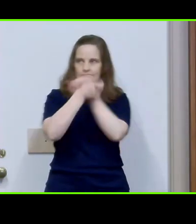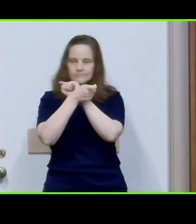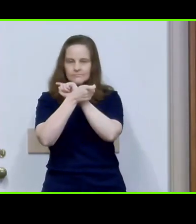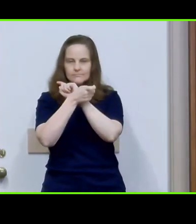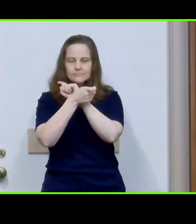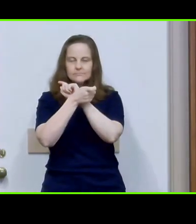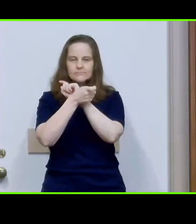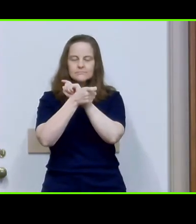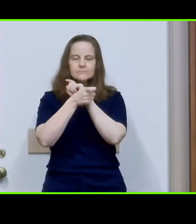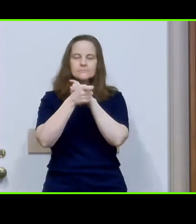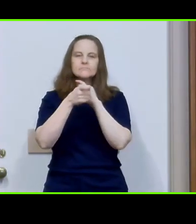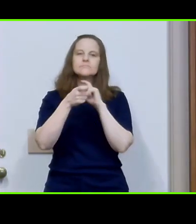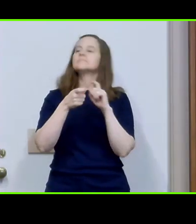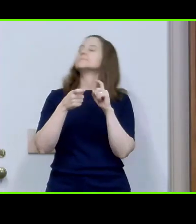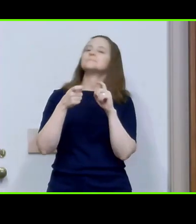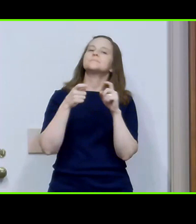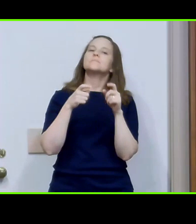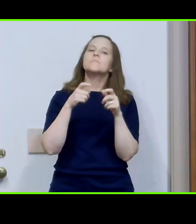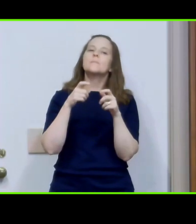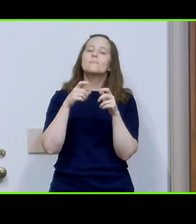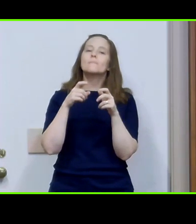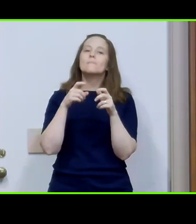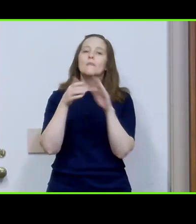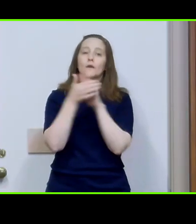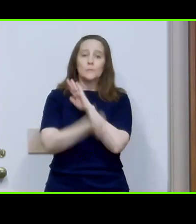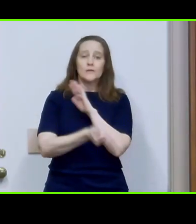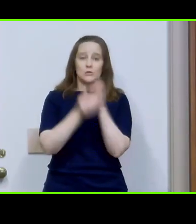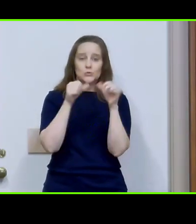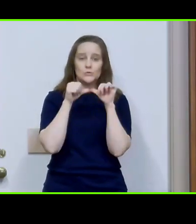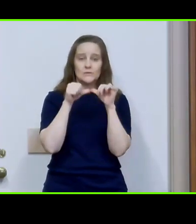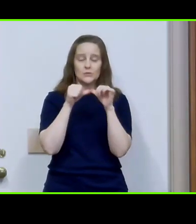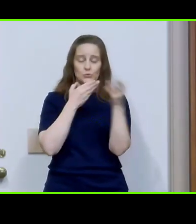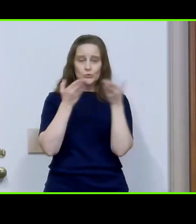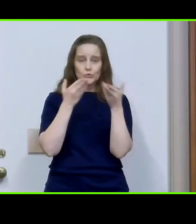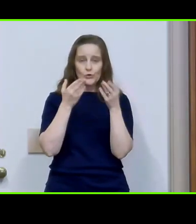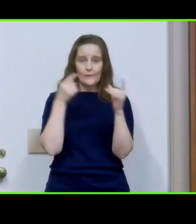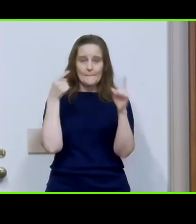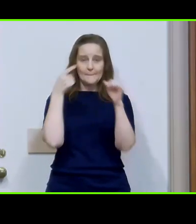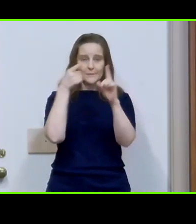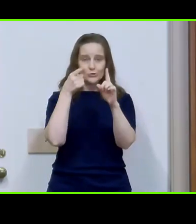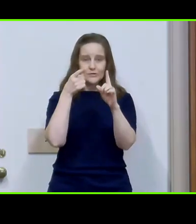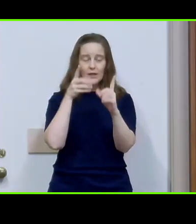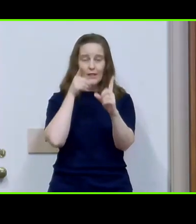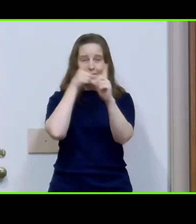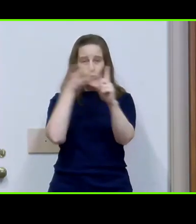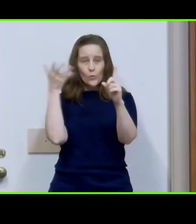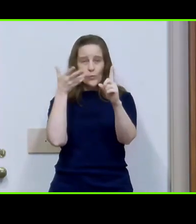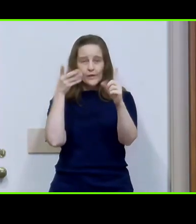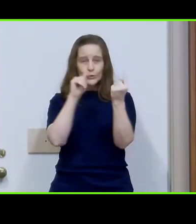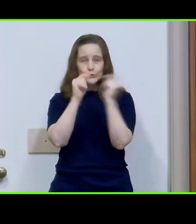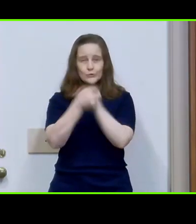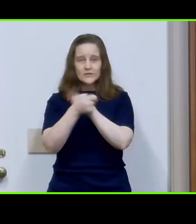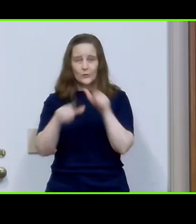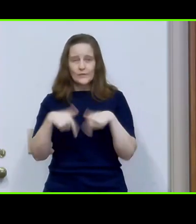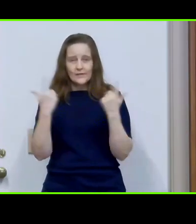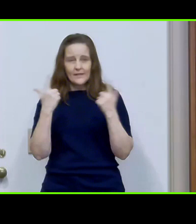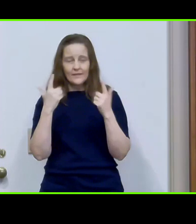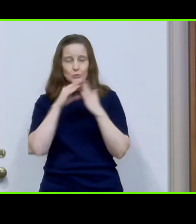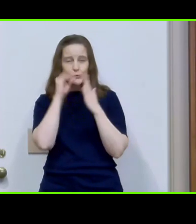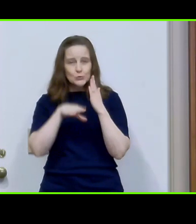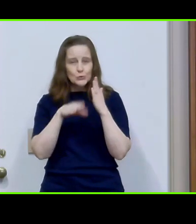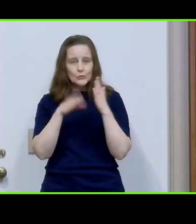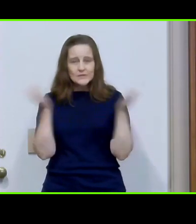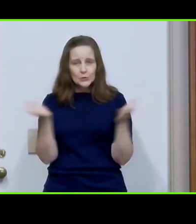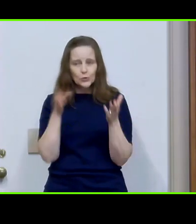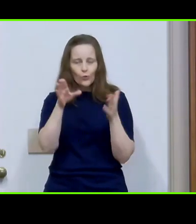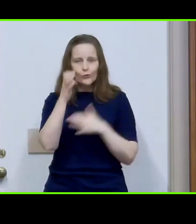ability to continue to serve our mission. Our mission is to transform the lives of our students and connect them to their dreams. Our